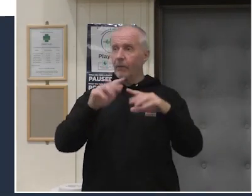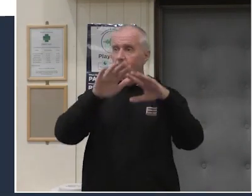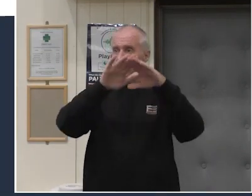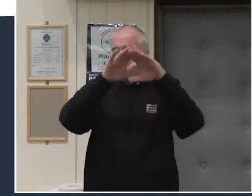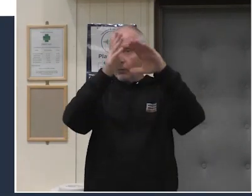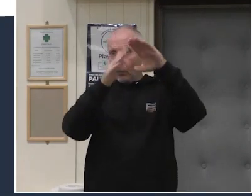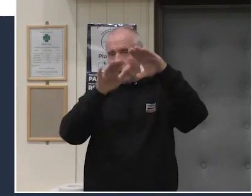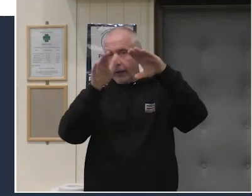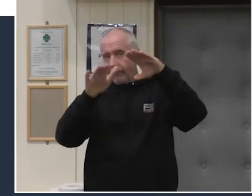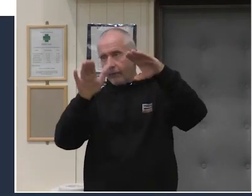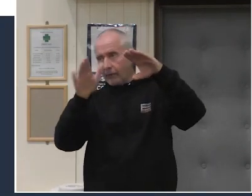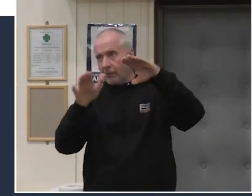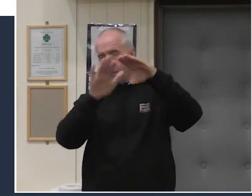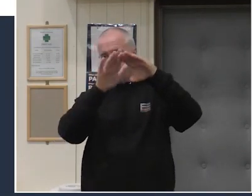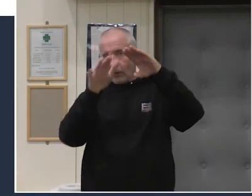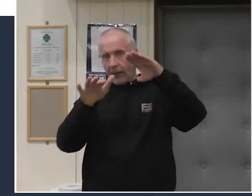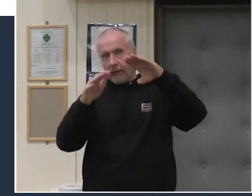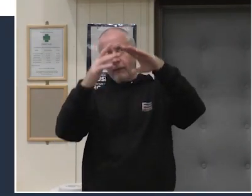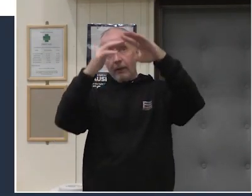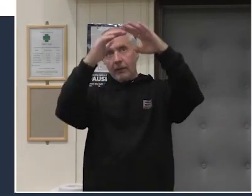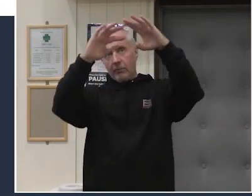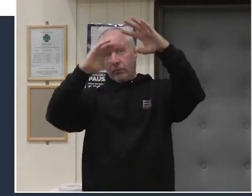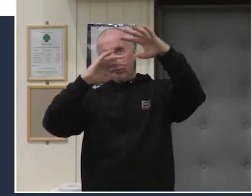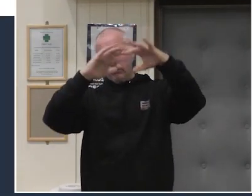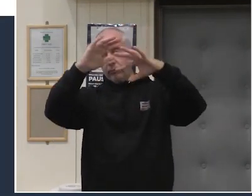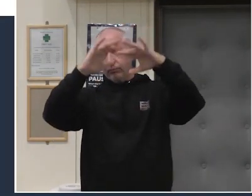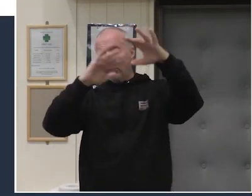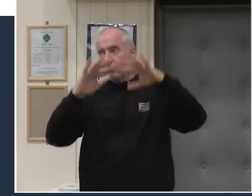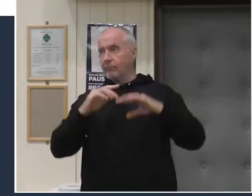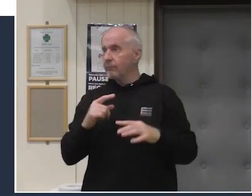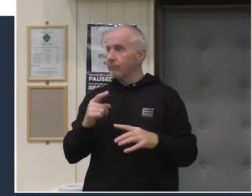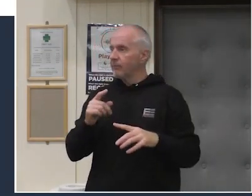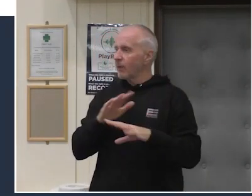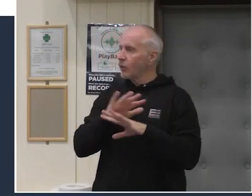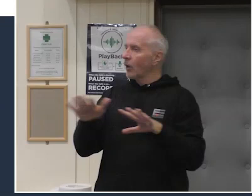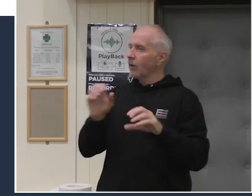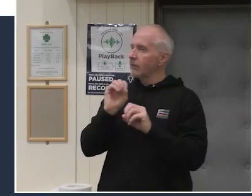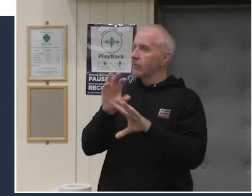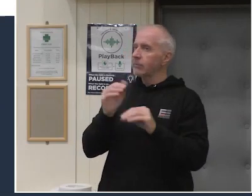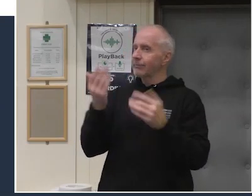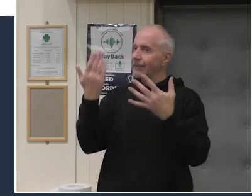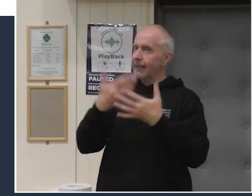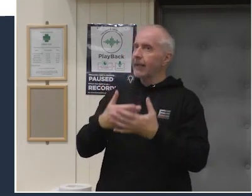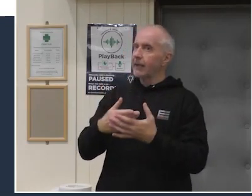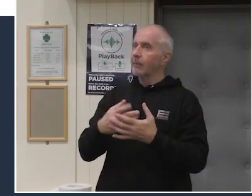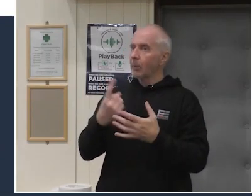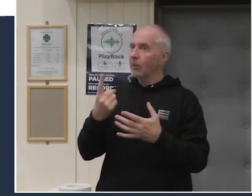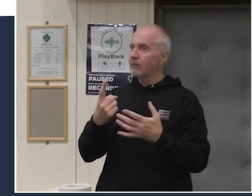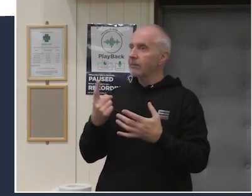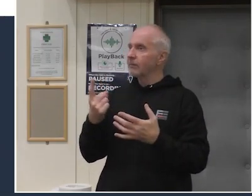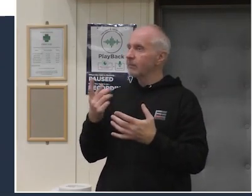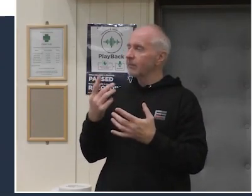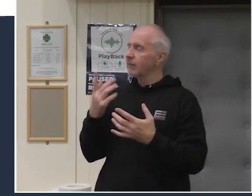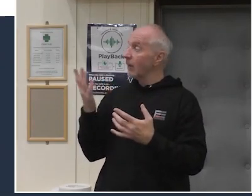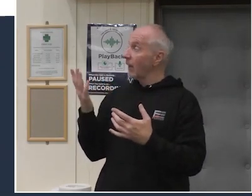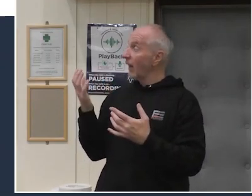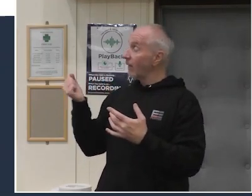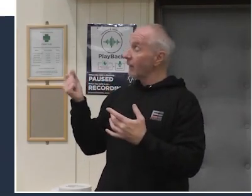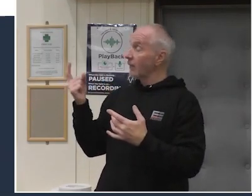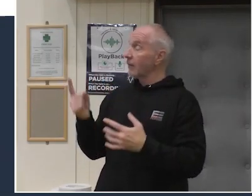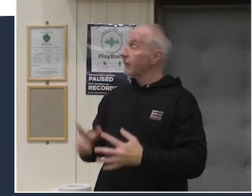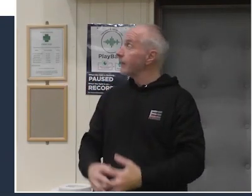wave-particle duality sort of nature of things that I'm not covering in this talk. But what we have